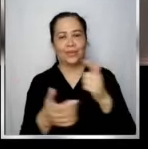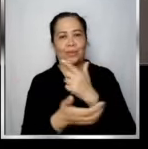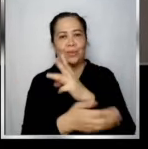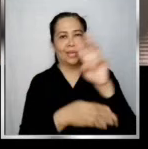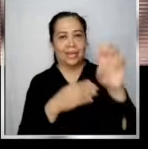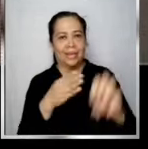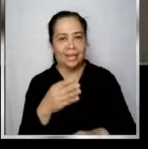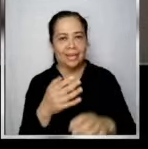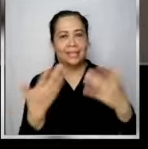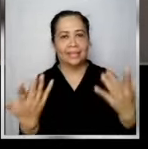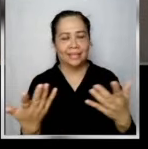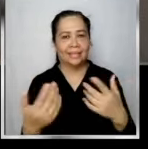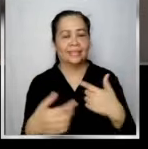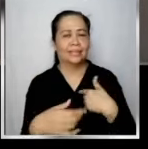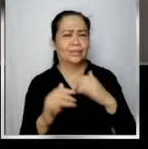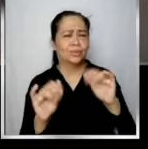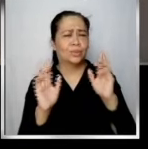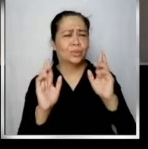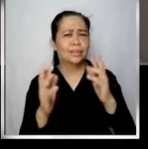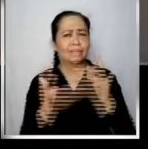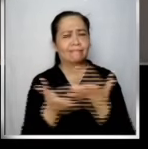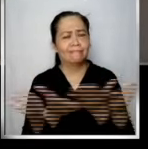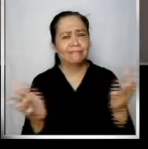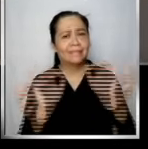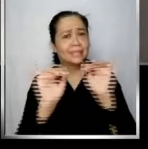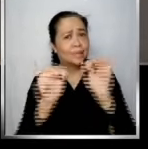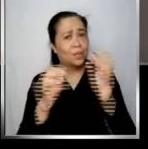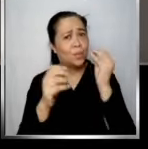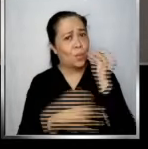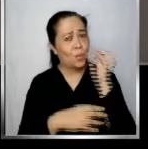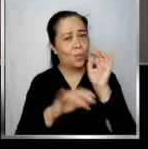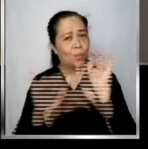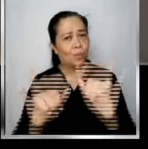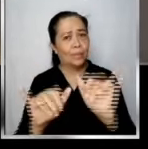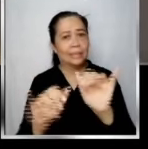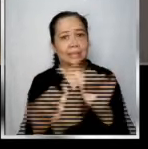wishing that you guys will stay home, will stay safe, and stay healthy.